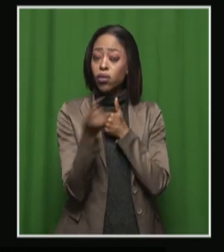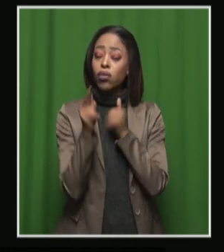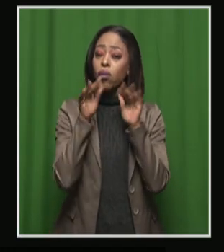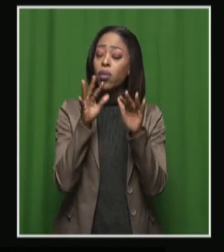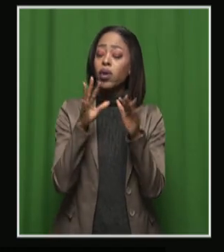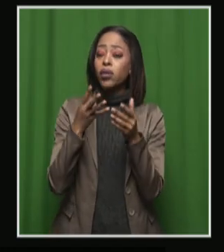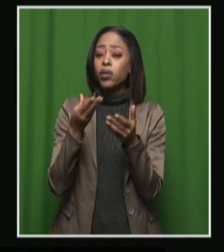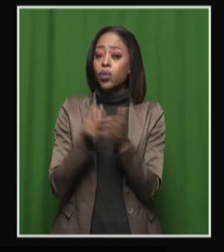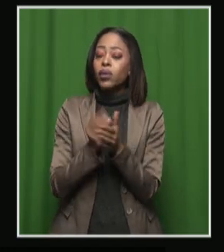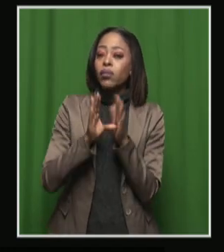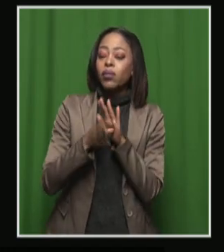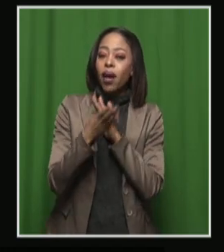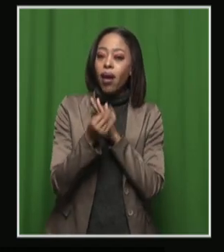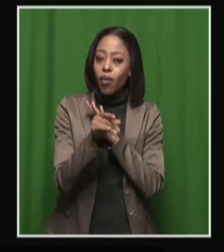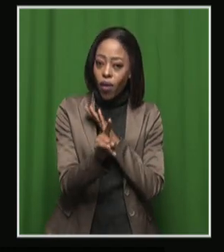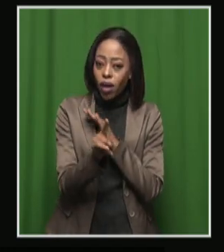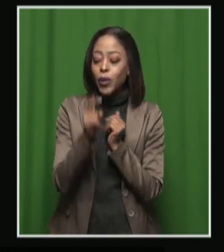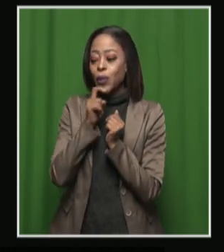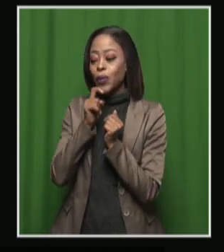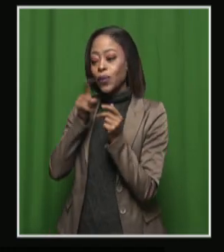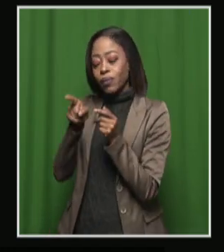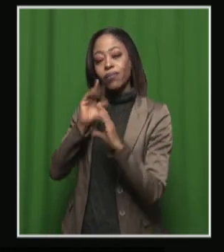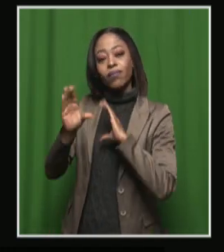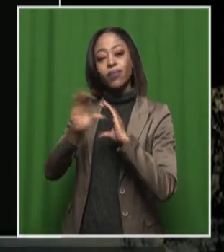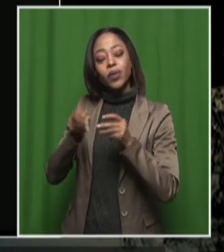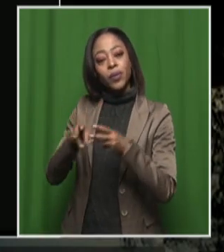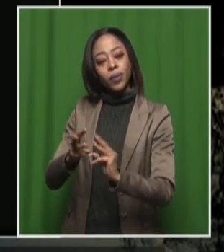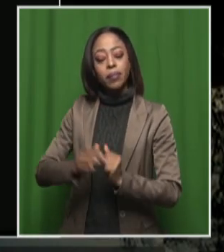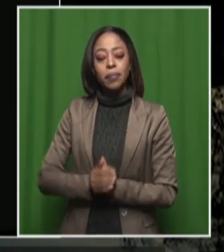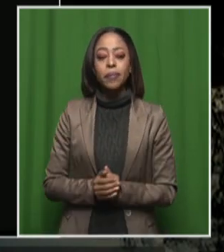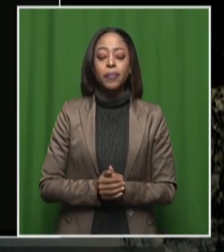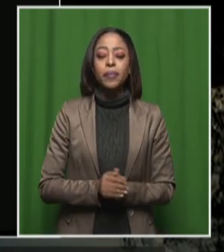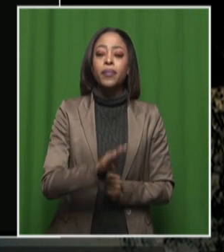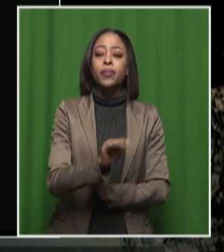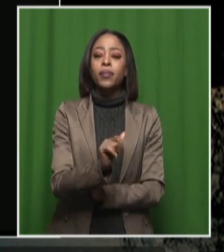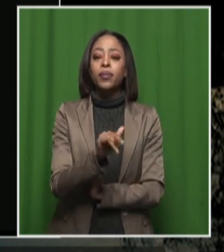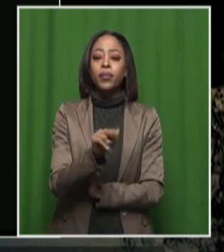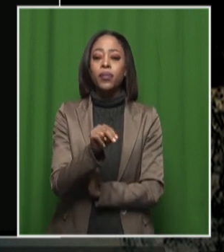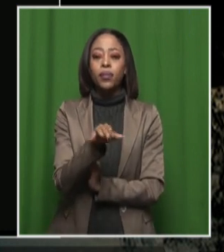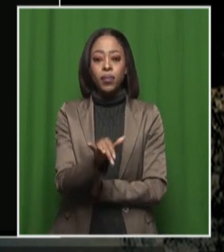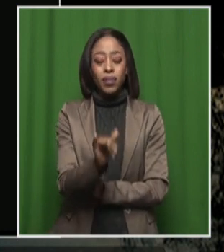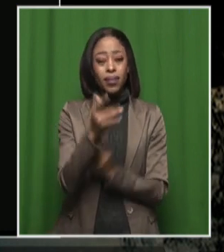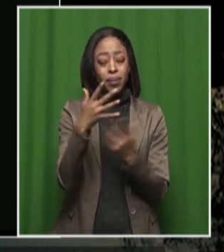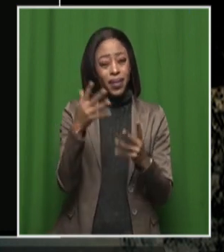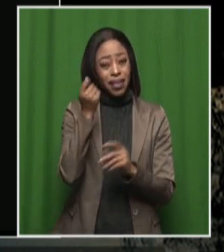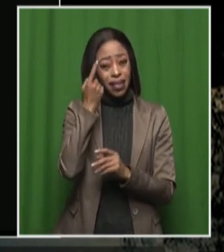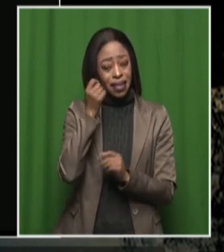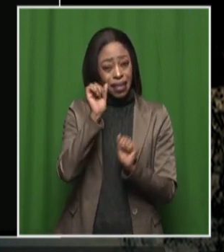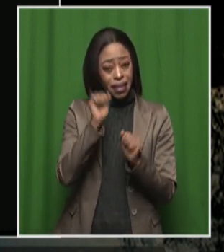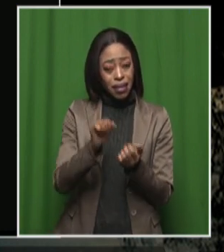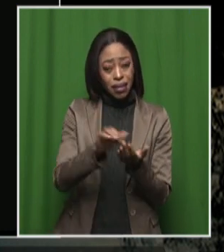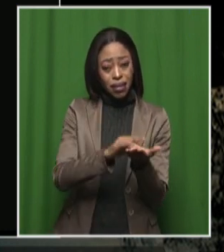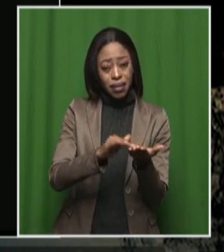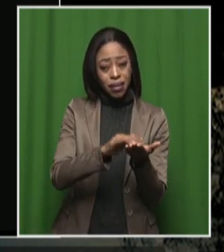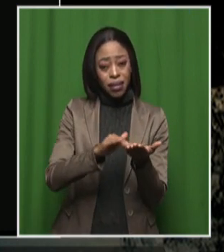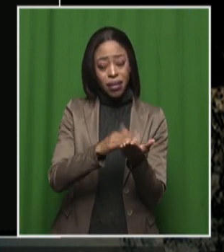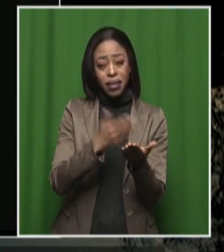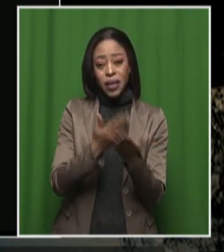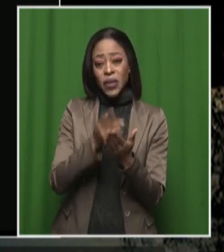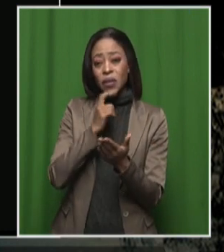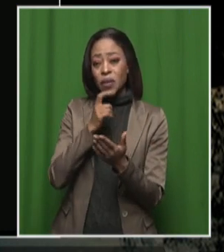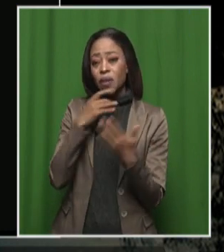disabilities just through this communication method. Okay. Now, Balini, am I understanding correctly that braille can only be printed on